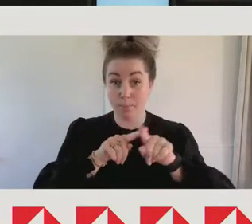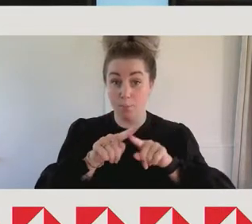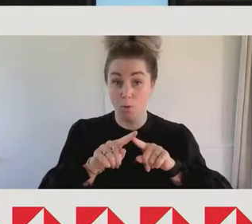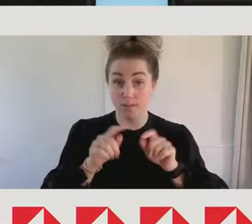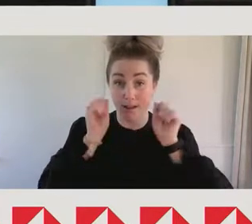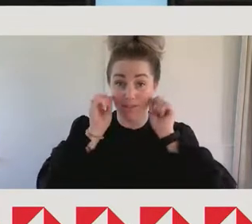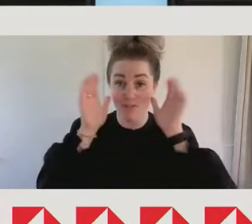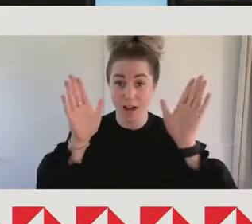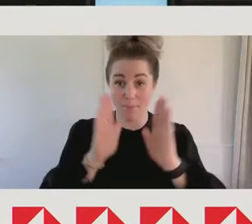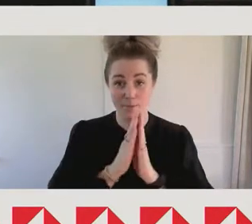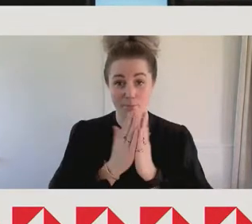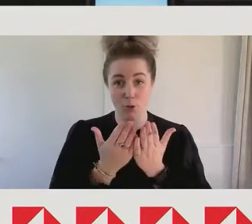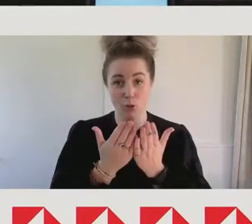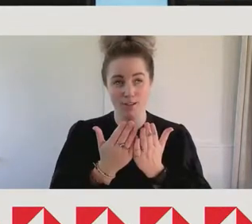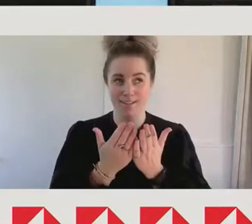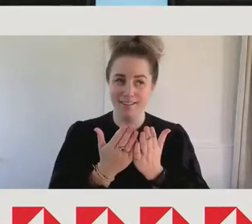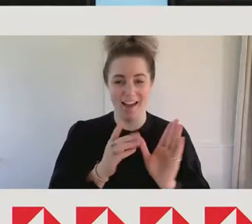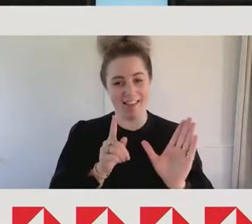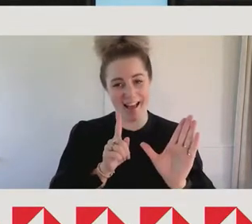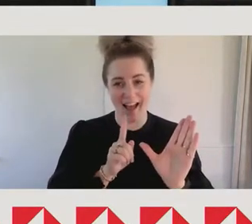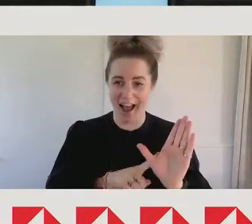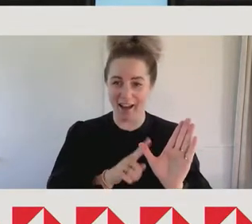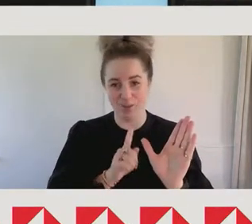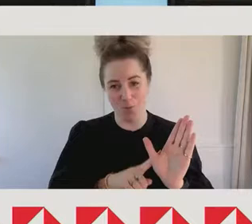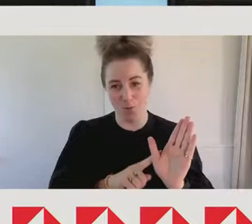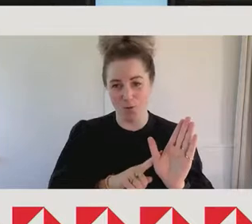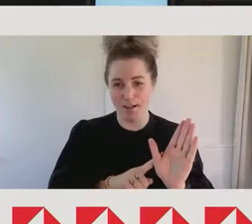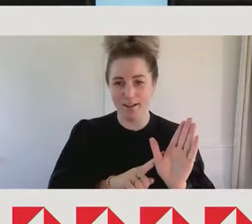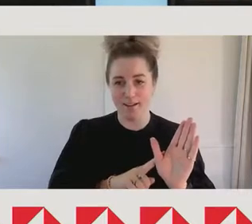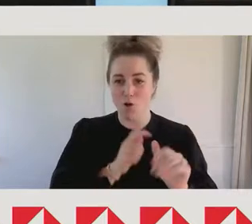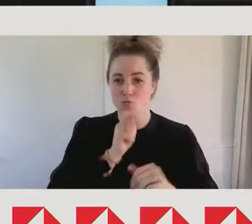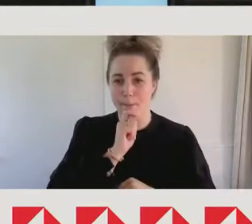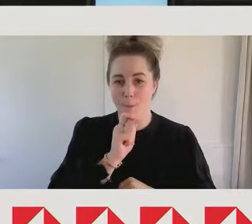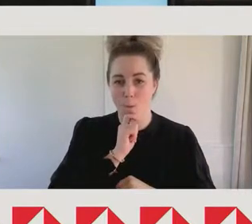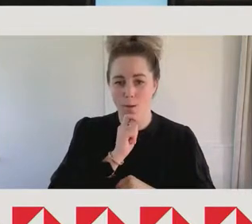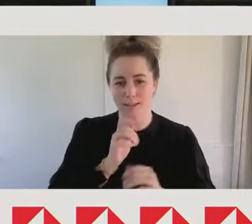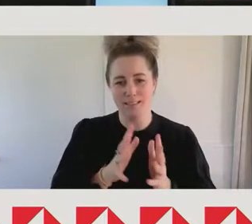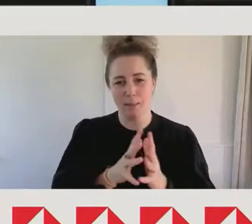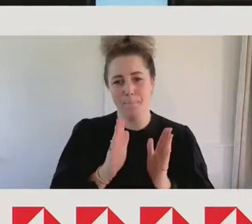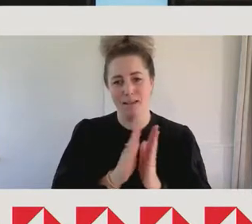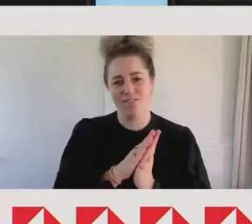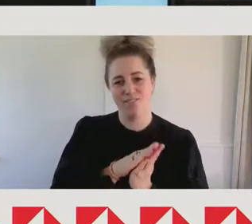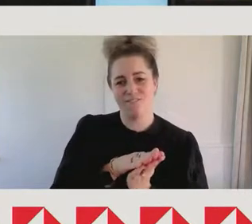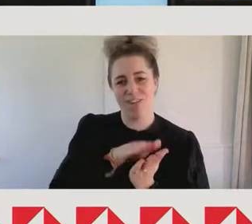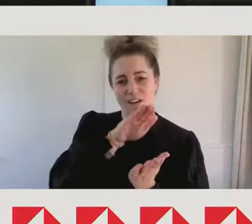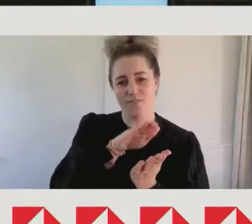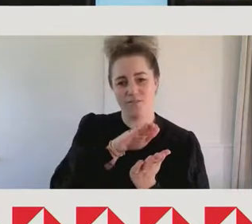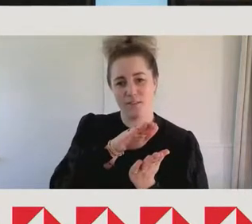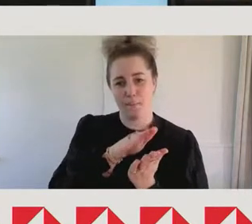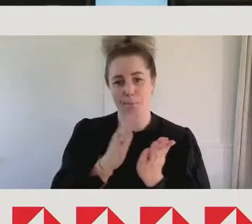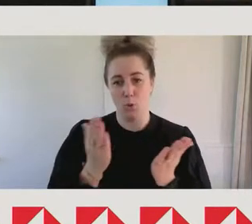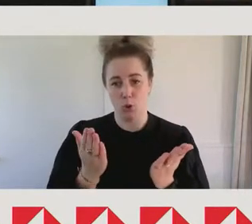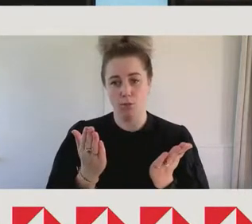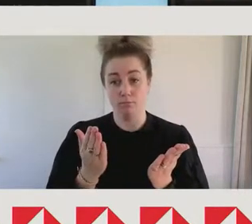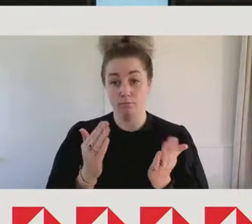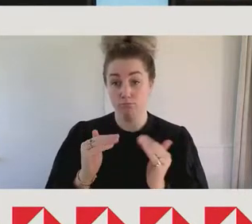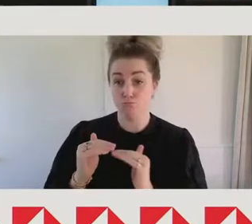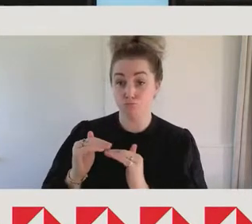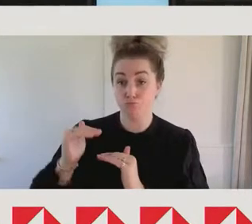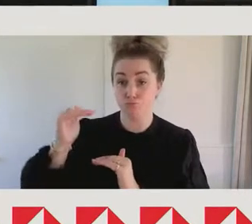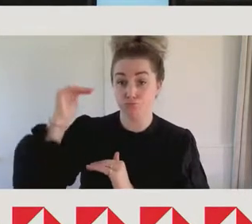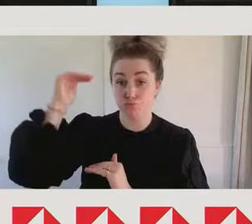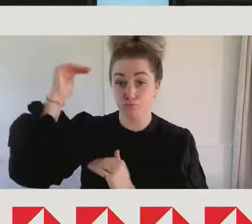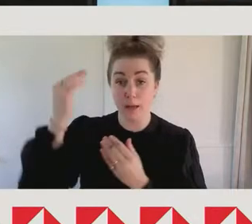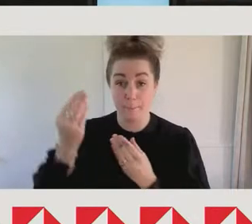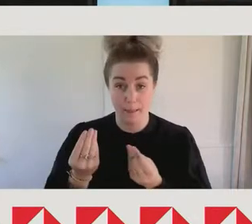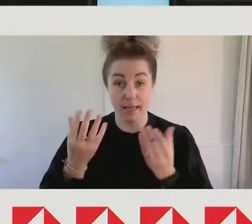the annual report which is quite a thick heavy book there's a steady increase of funding for Pacific Arts During the period